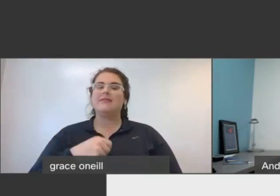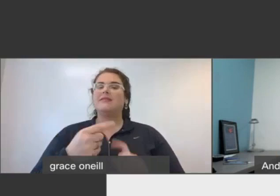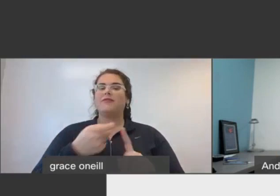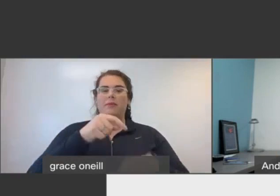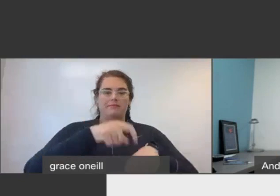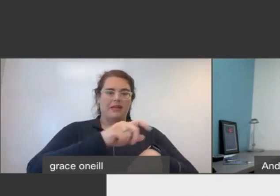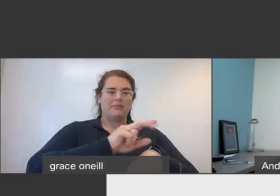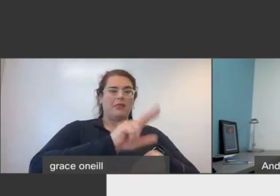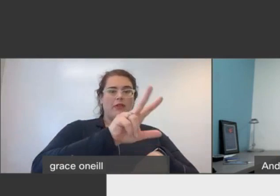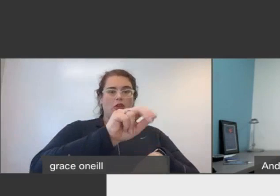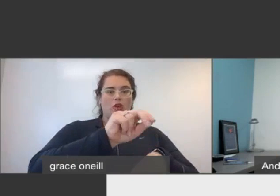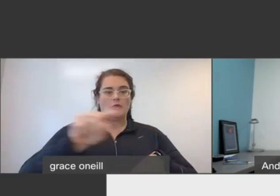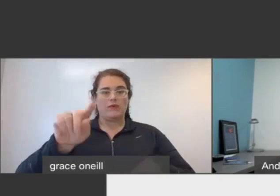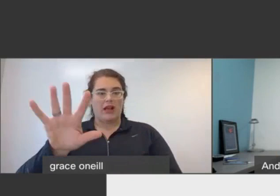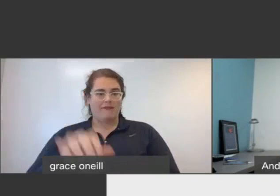to 5.